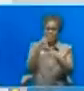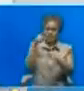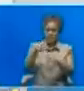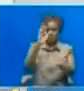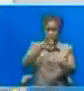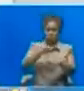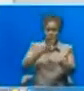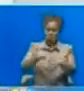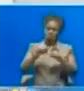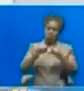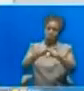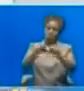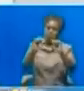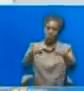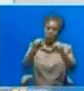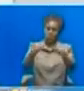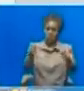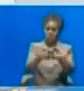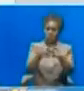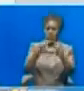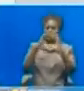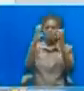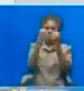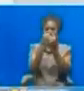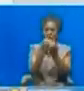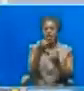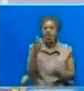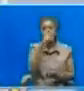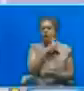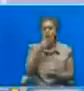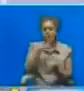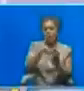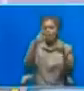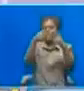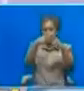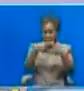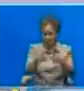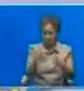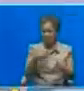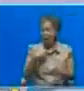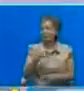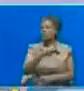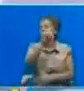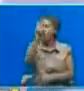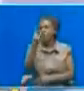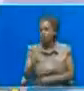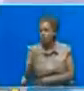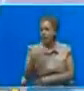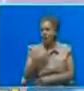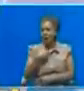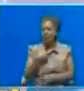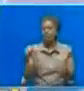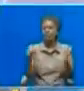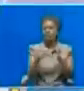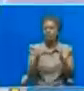likely to continue in line with the falling global crude oil prices. However, there is a question as to why there seems to be a huge